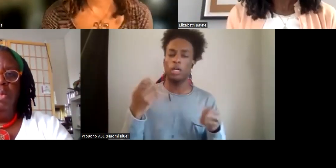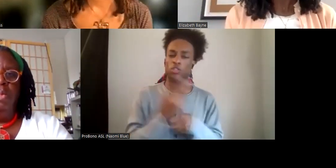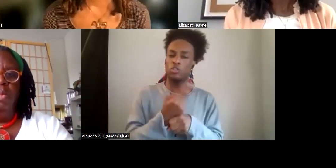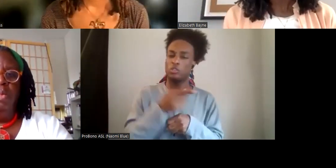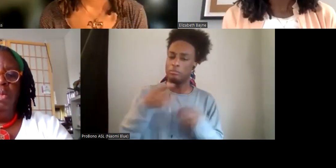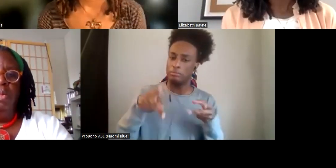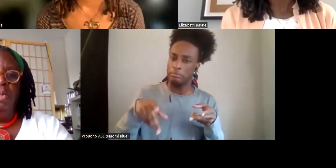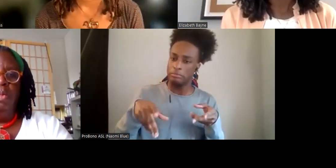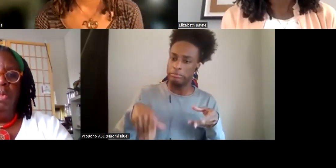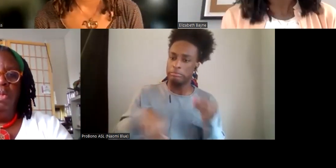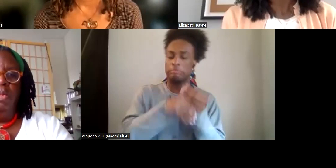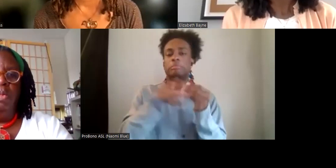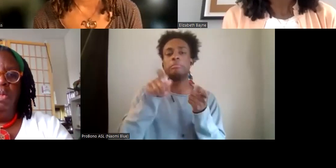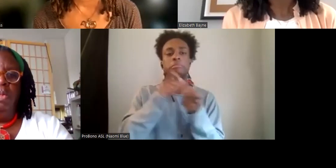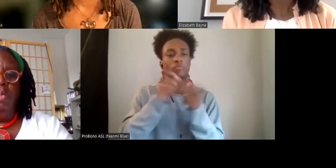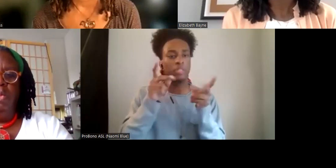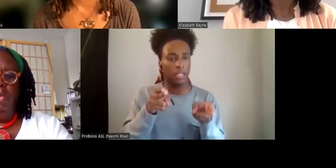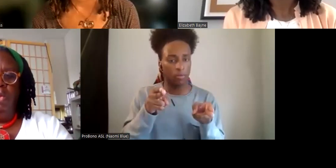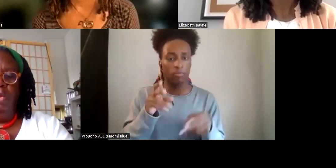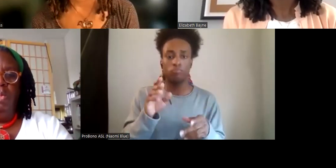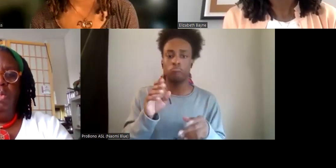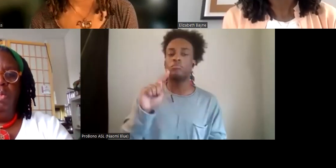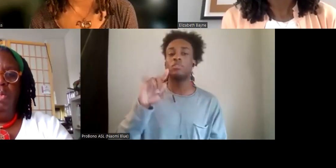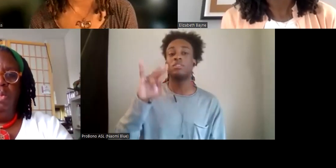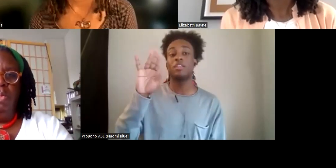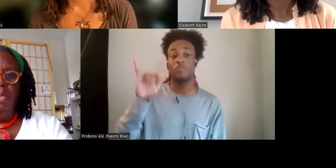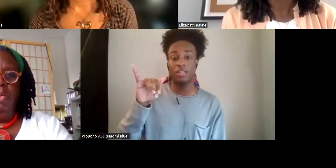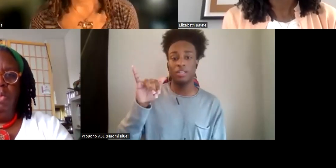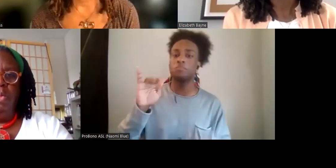let too much more time in this hour go past without bringing in June.